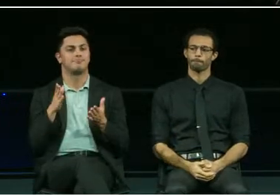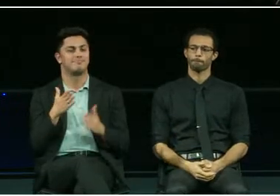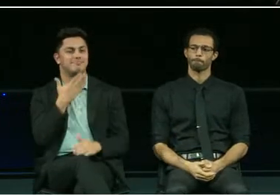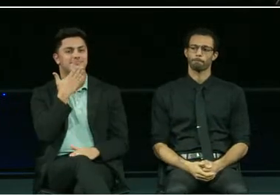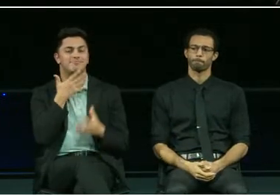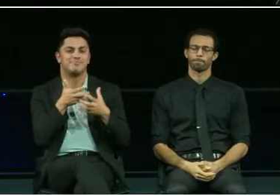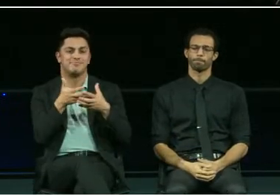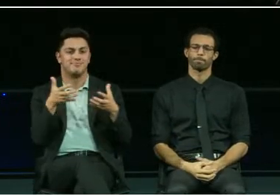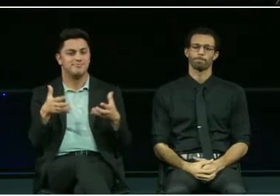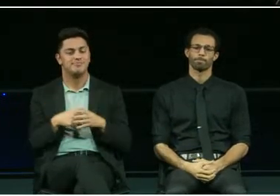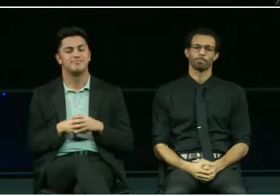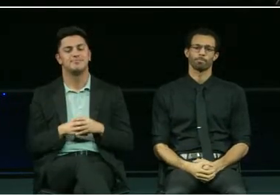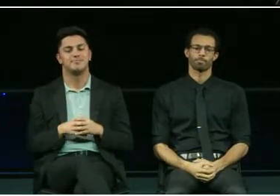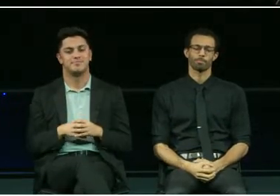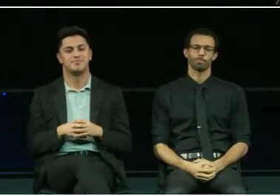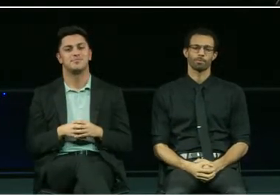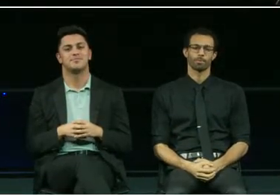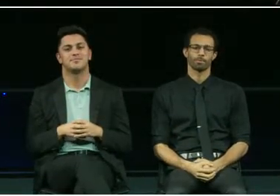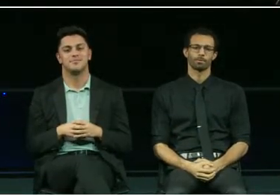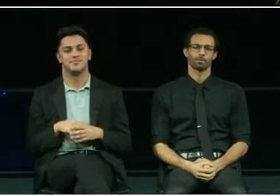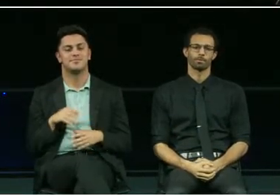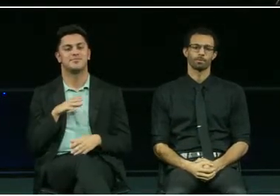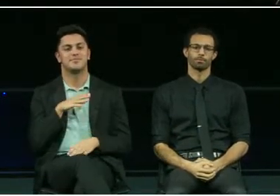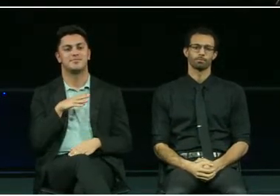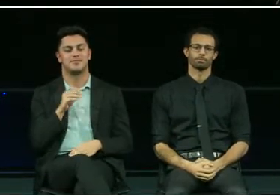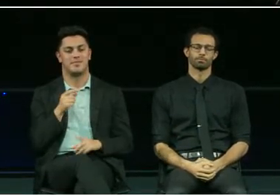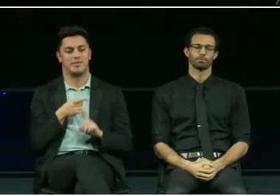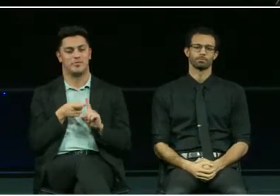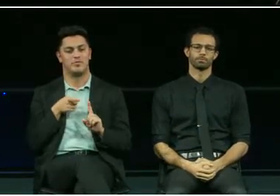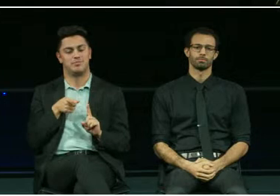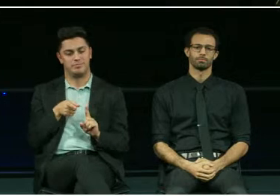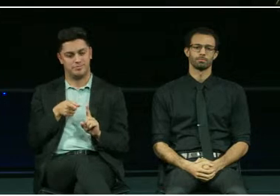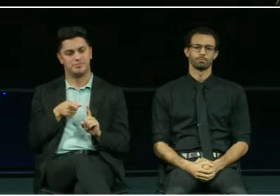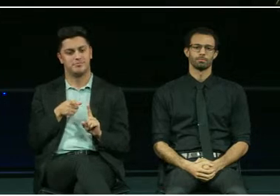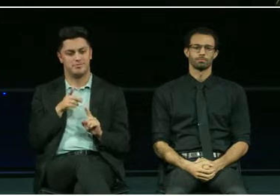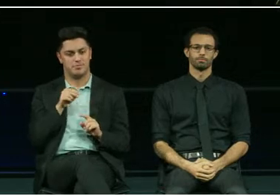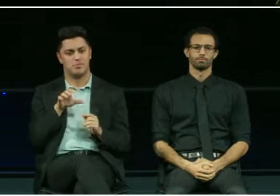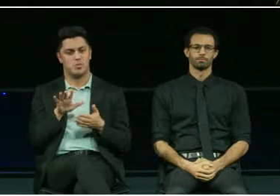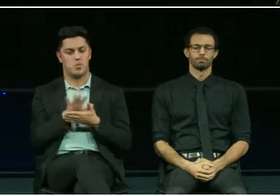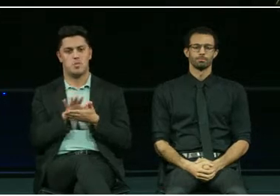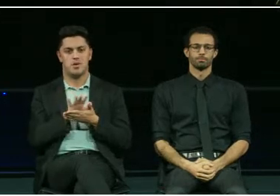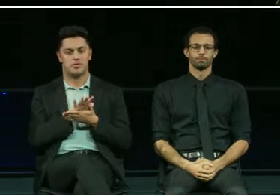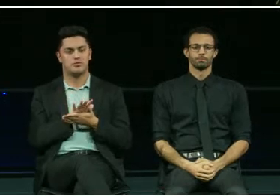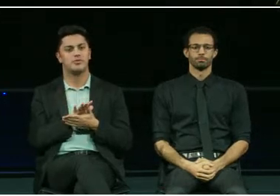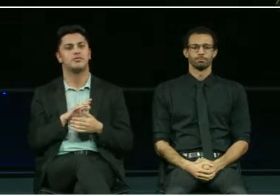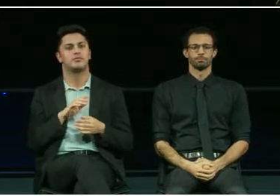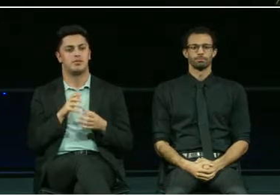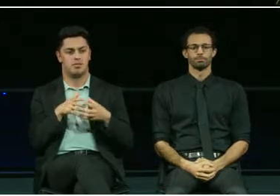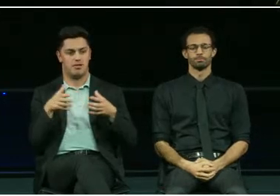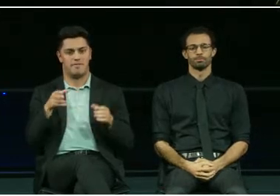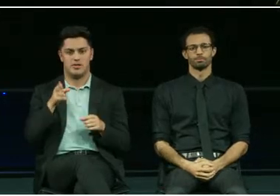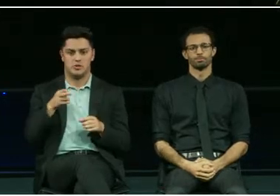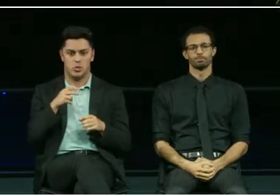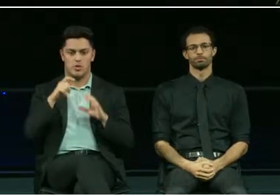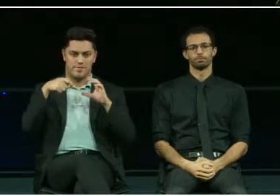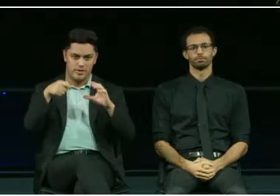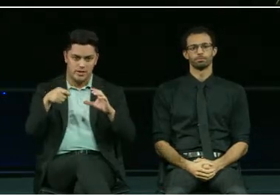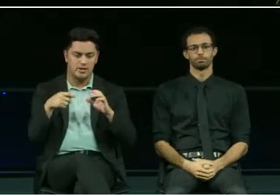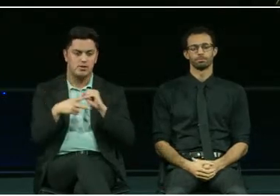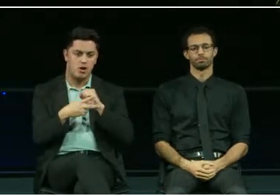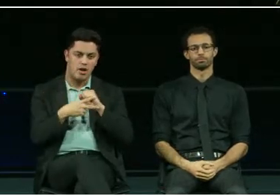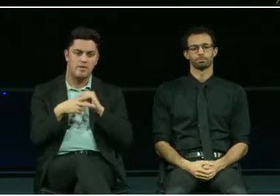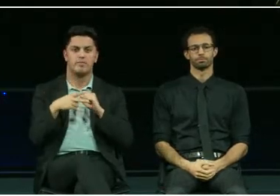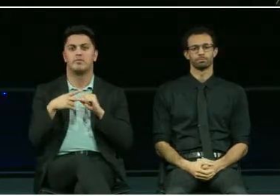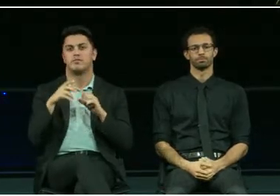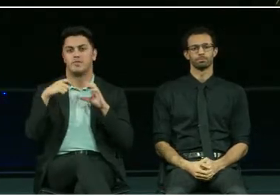much. And going from a documentary with a lot of historical footage, archival footage,